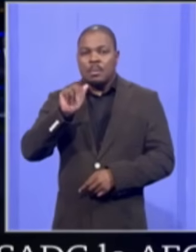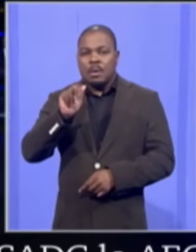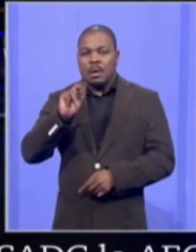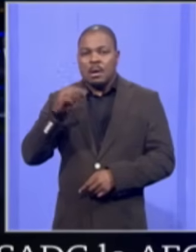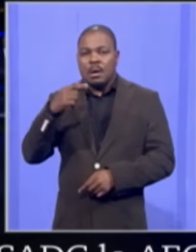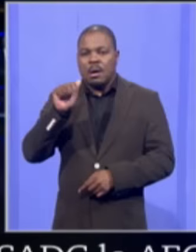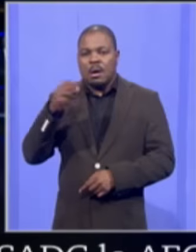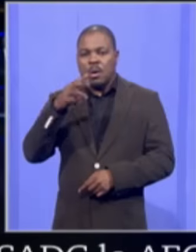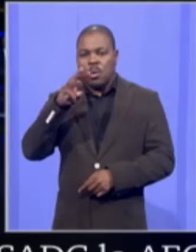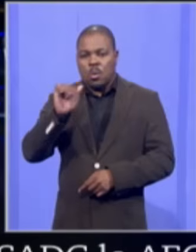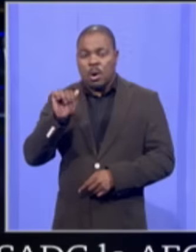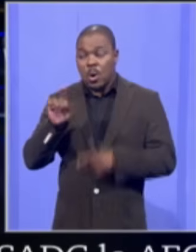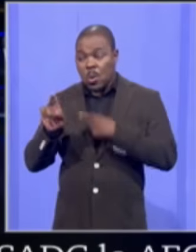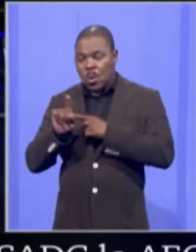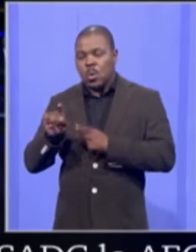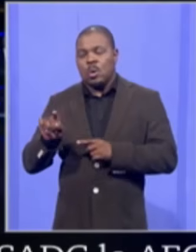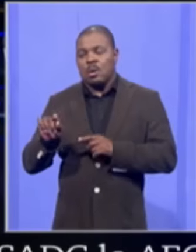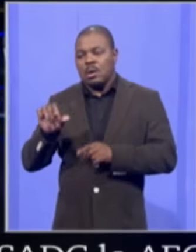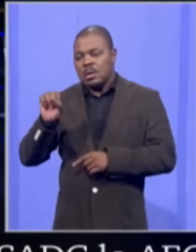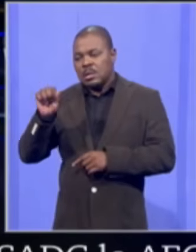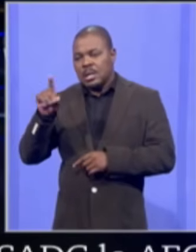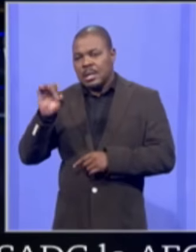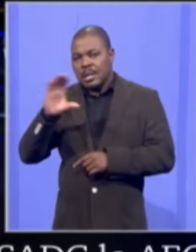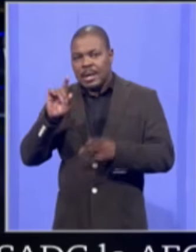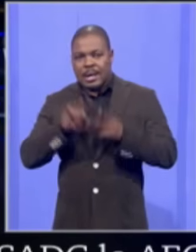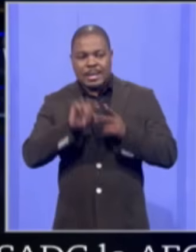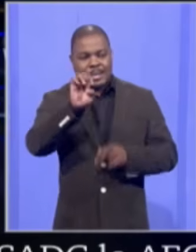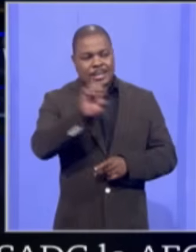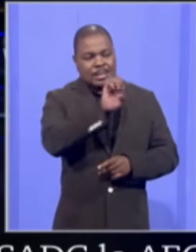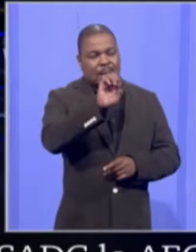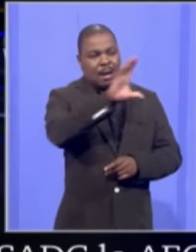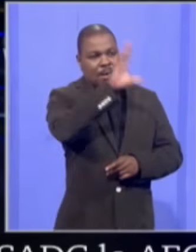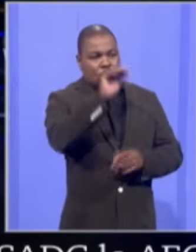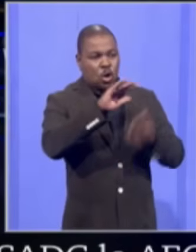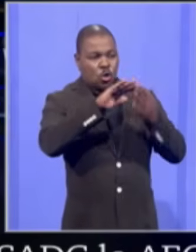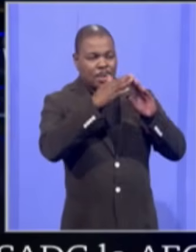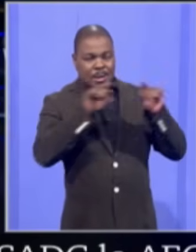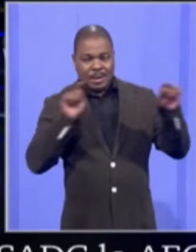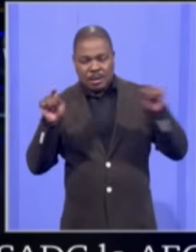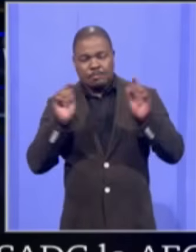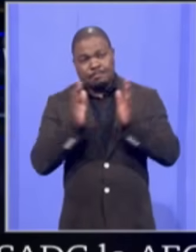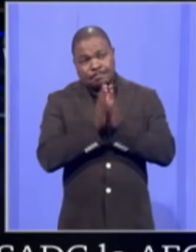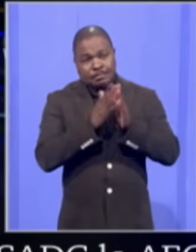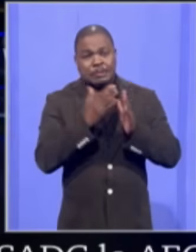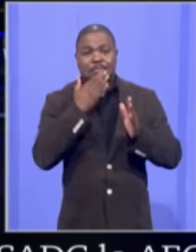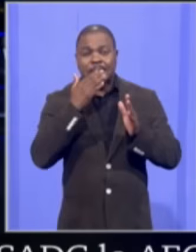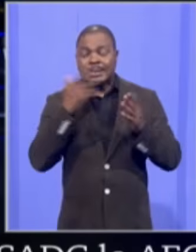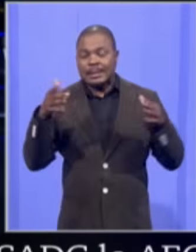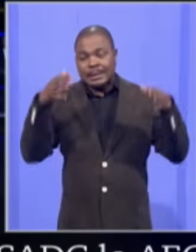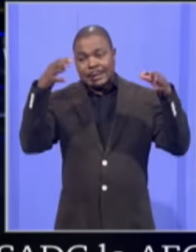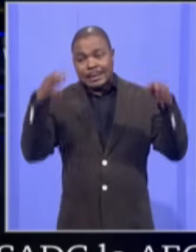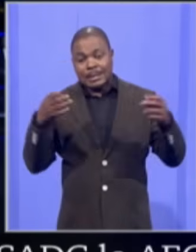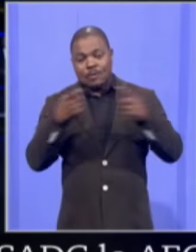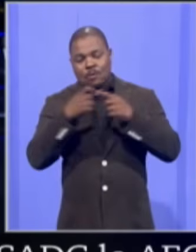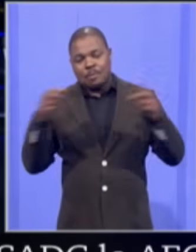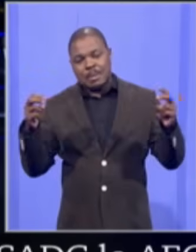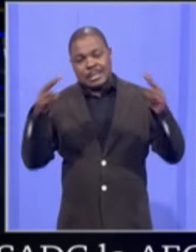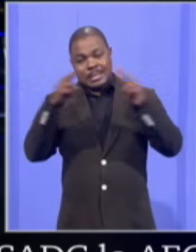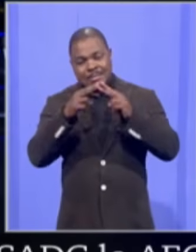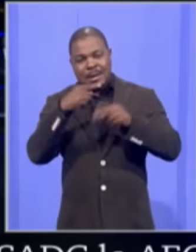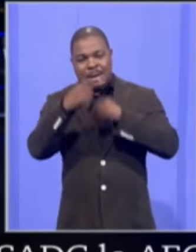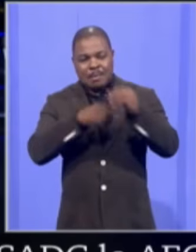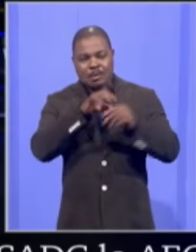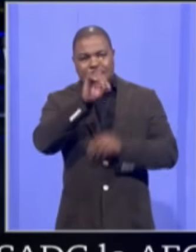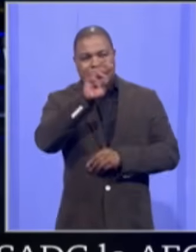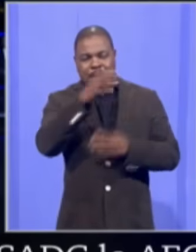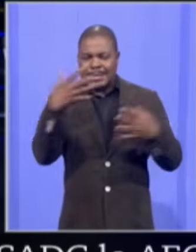le East African Community ho potlakisa ho kenya tshebetsong diqeto tse nkilweng sebokeng sa bobedi bona ka naha ya